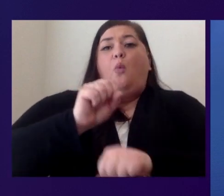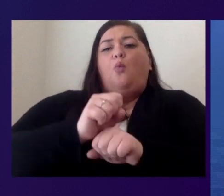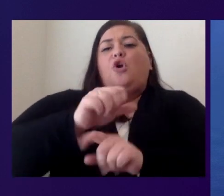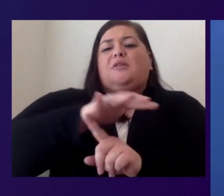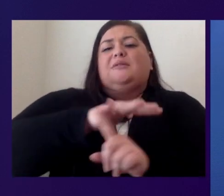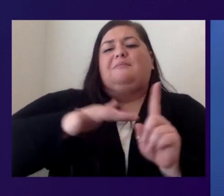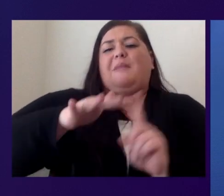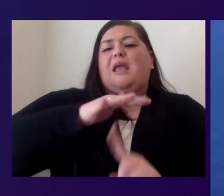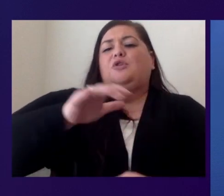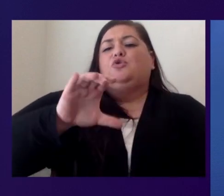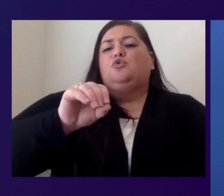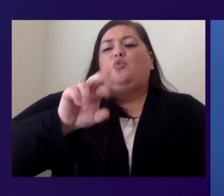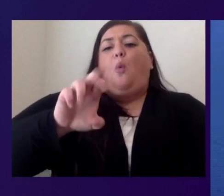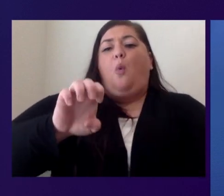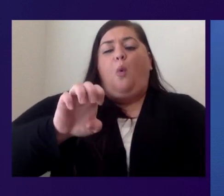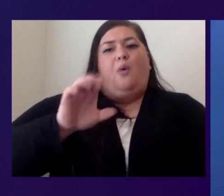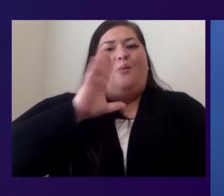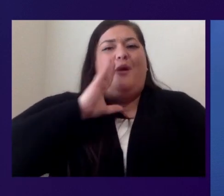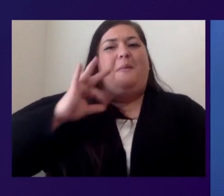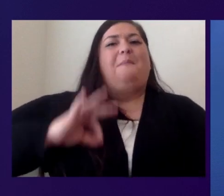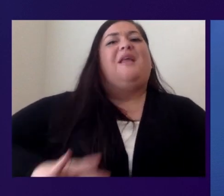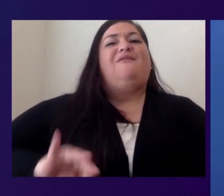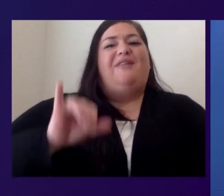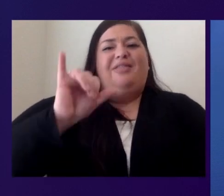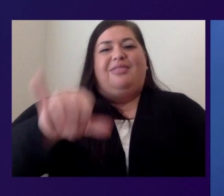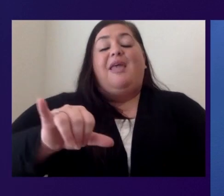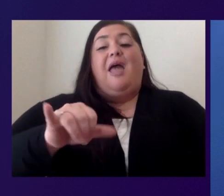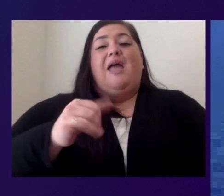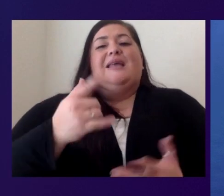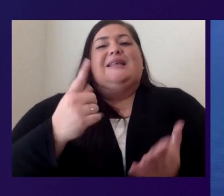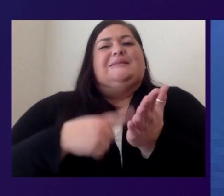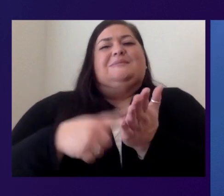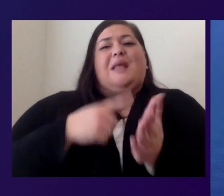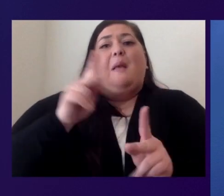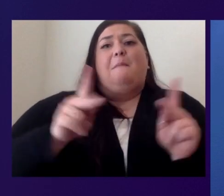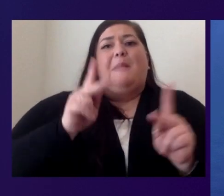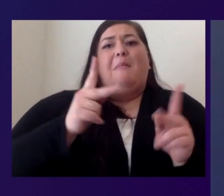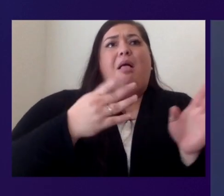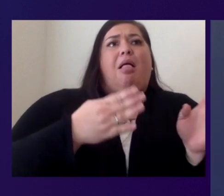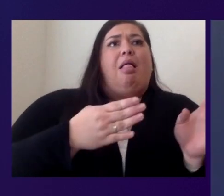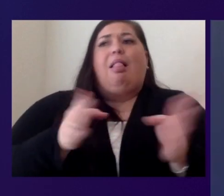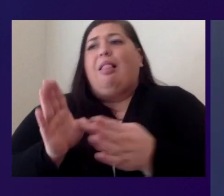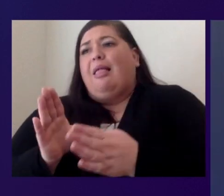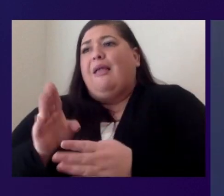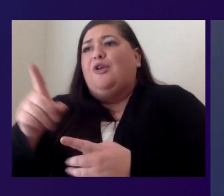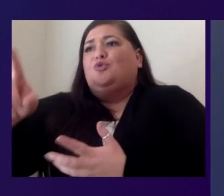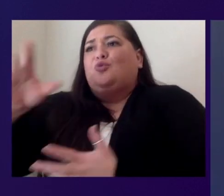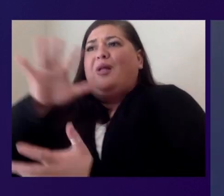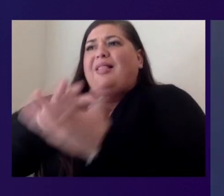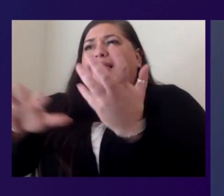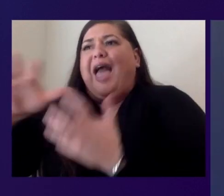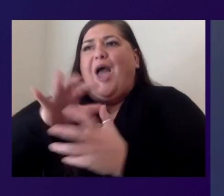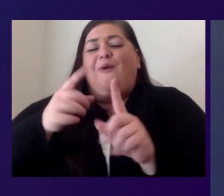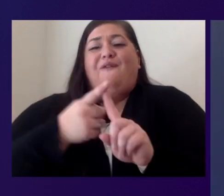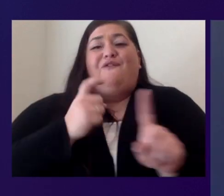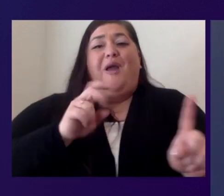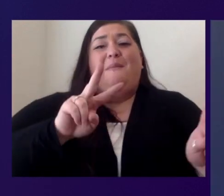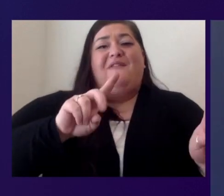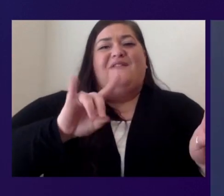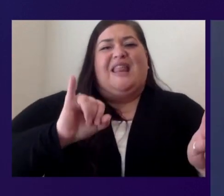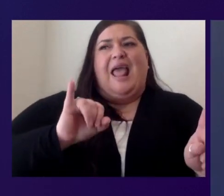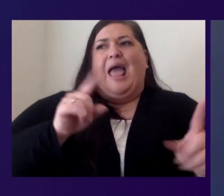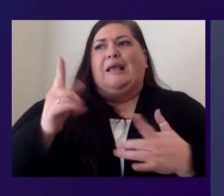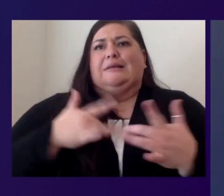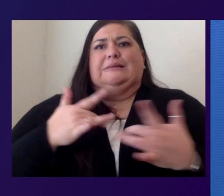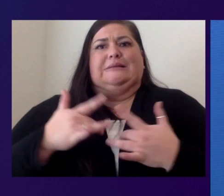sometimes that's a barrier when talking about moving to the cloud for VDI is we already have this investment. So I'm excited to see how Workspaces